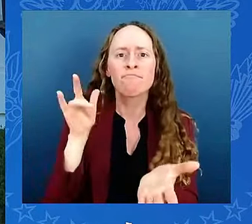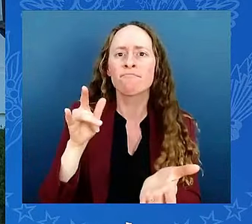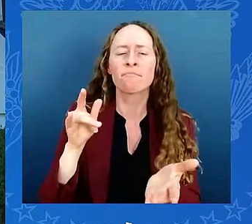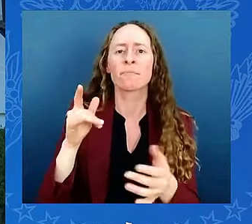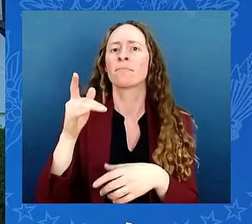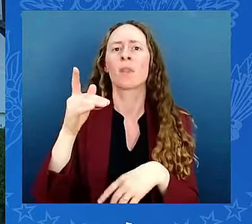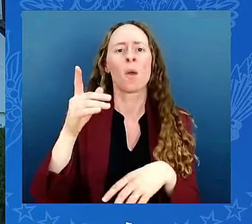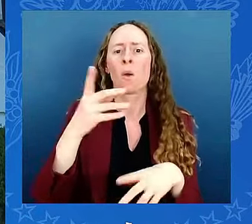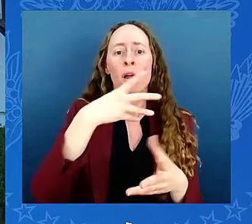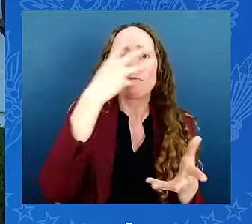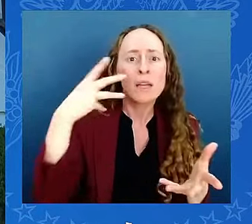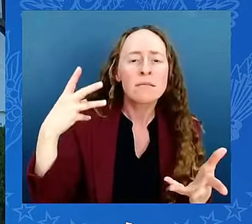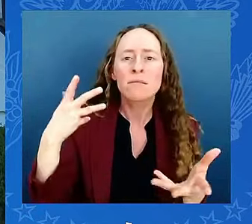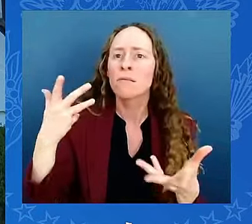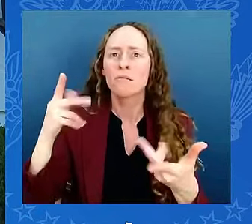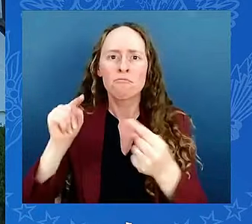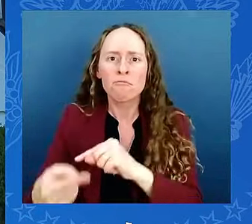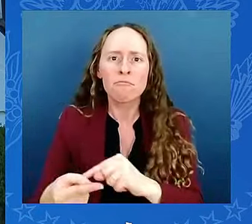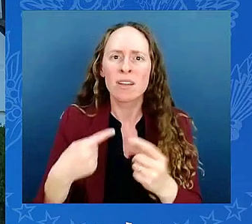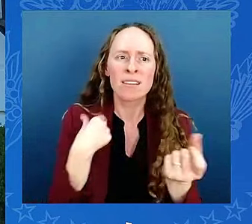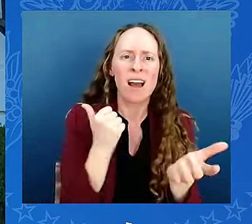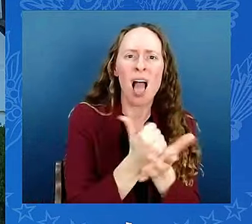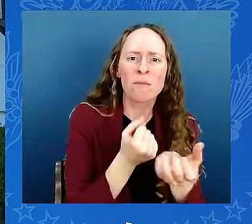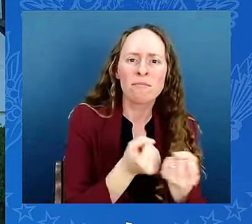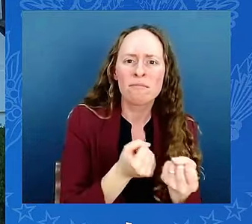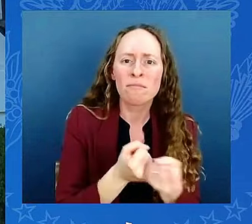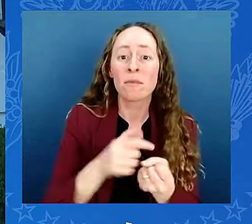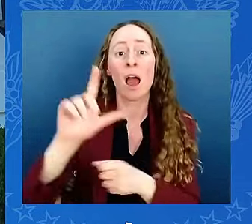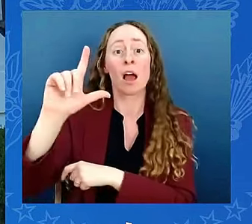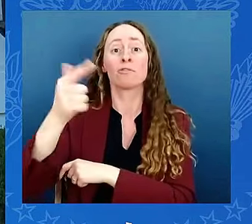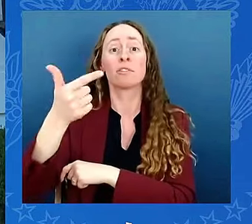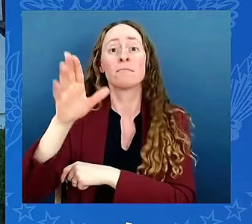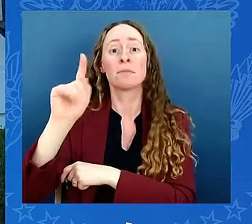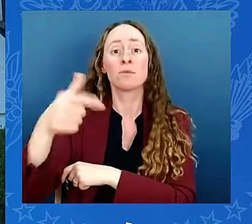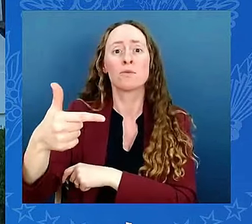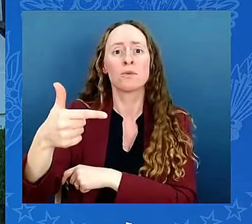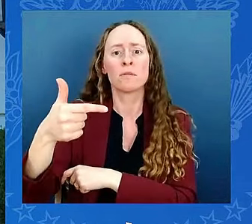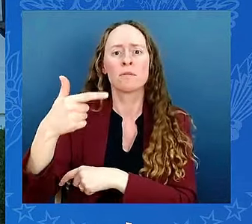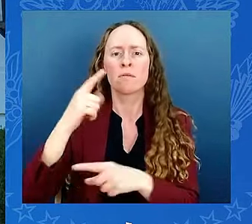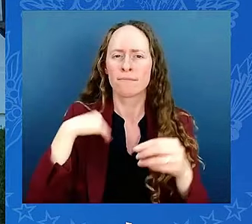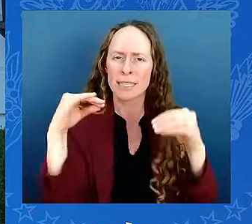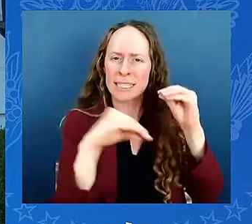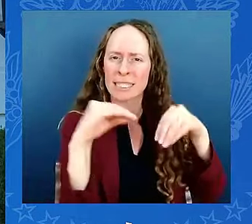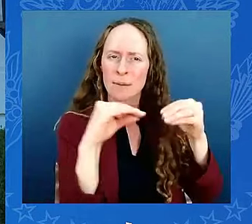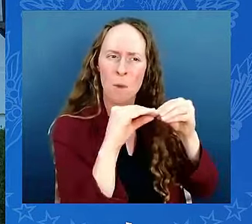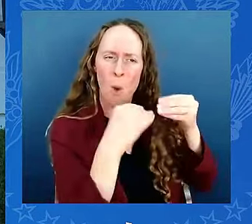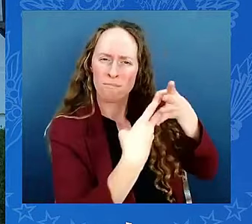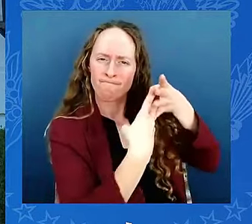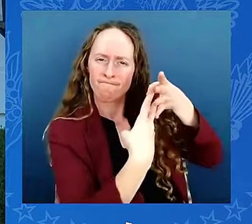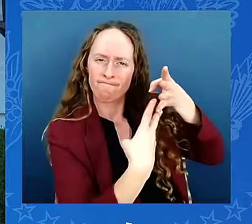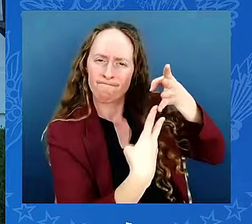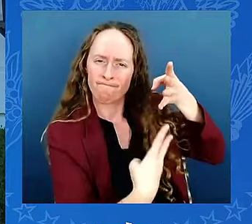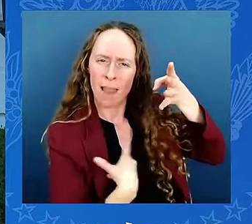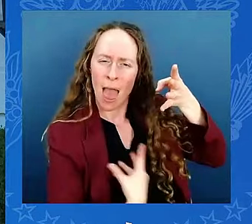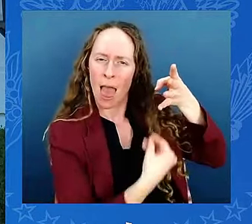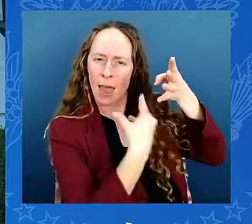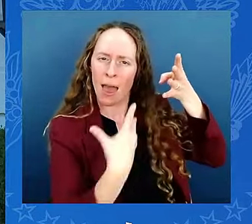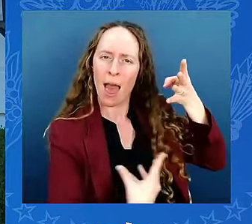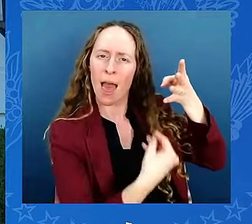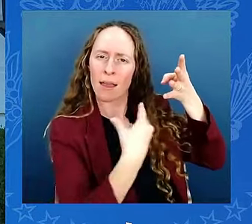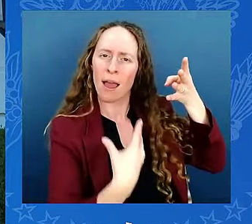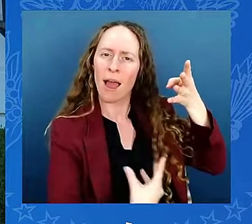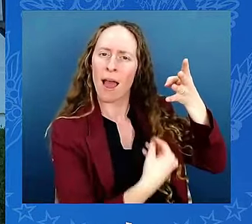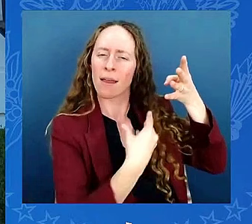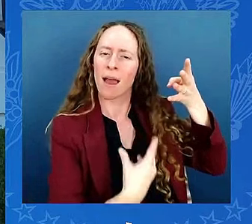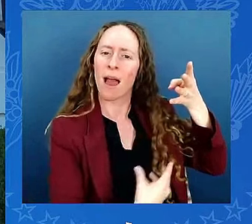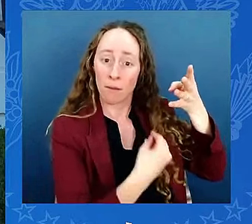and to create a new program to end the backlog of rape kits. Instead of prevention programs in every state,